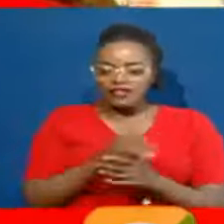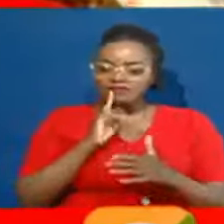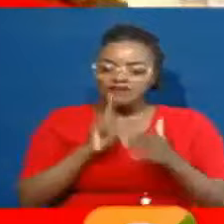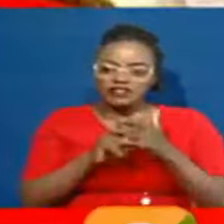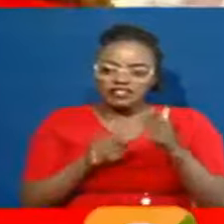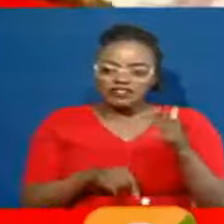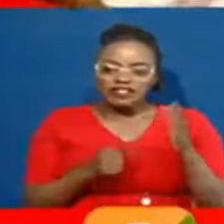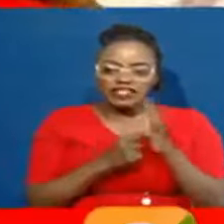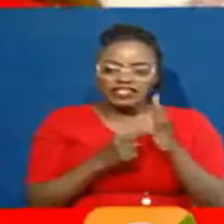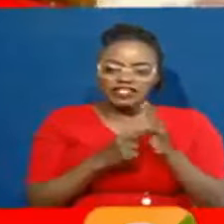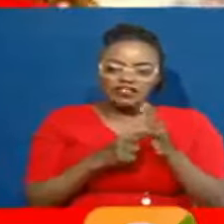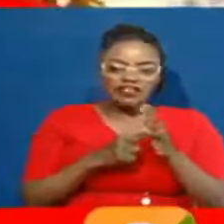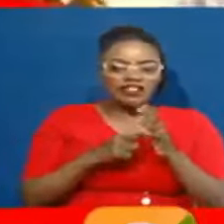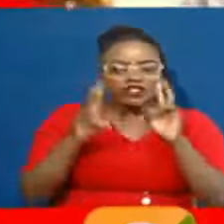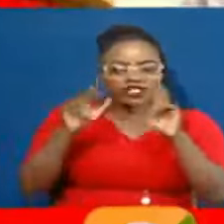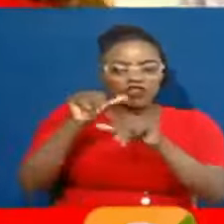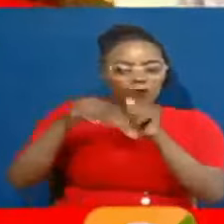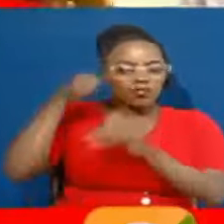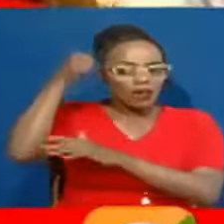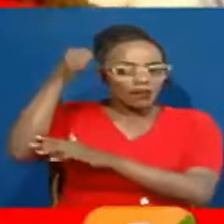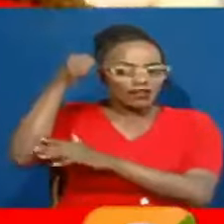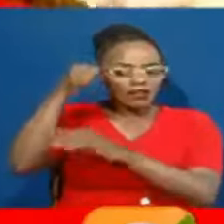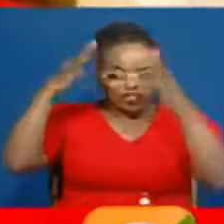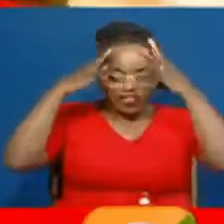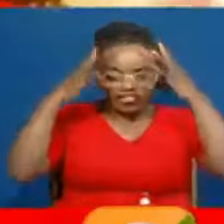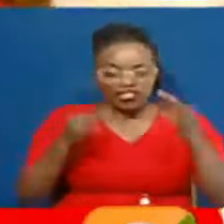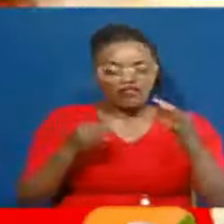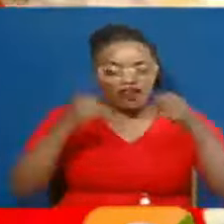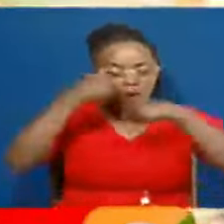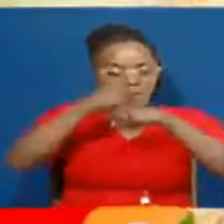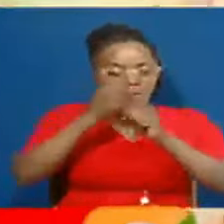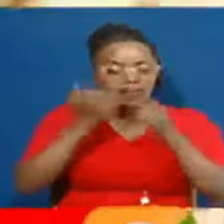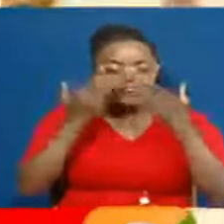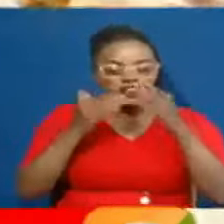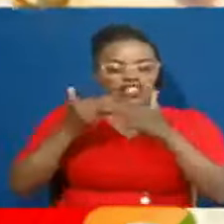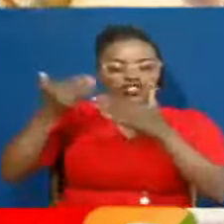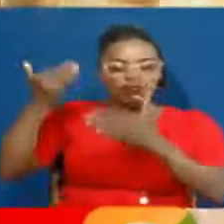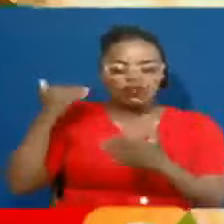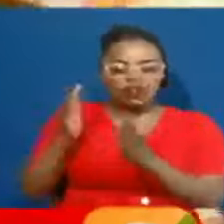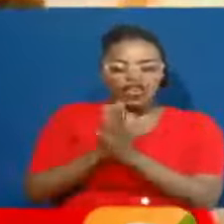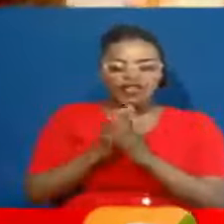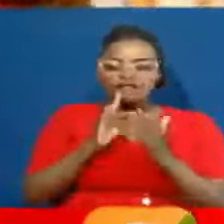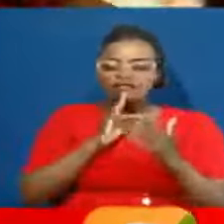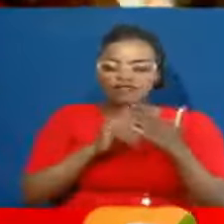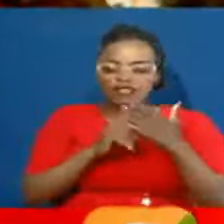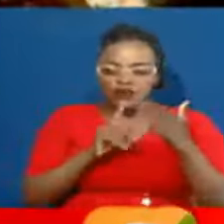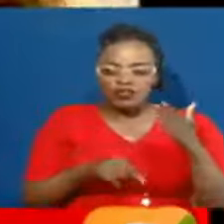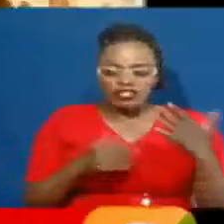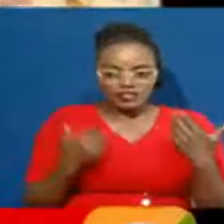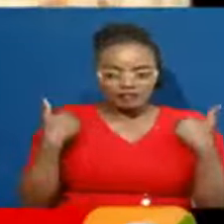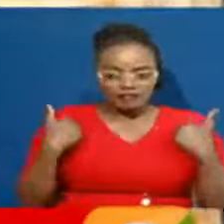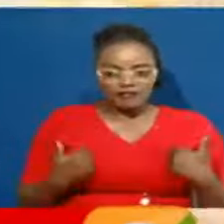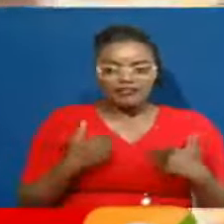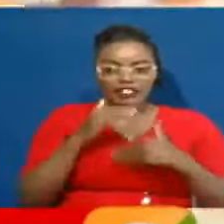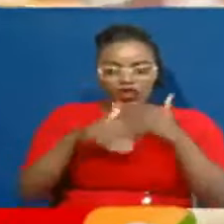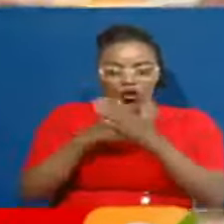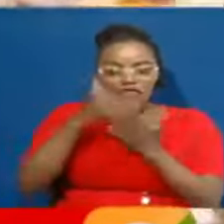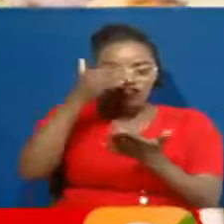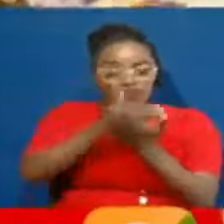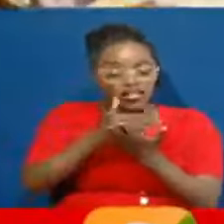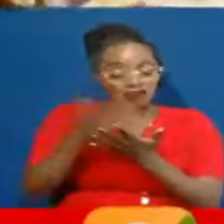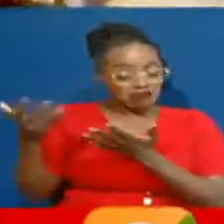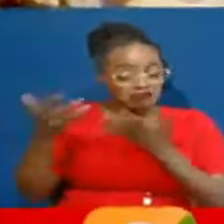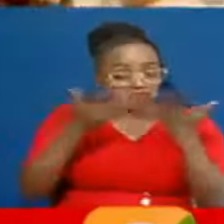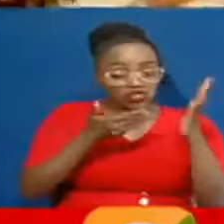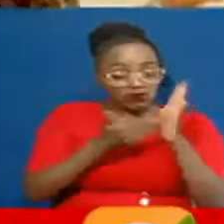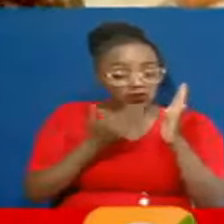kusema this was purely a political process. The decision were already made politically. Na ninataka kusema zile facts ziliwekwa